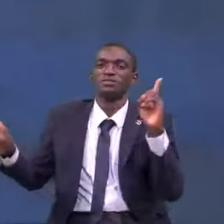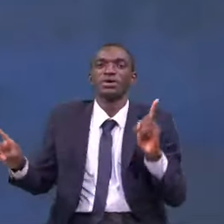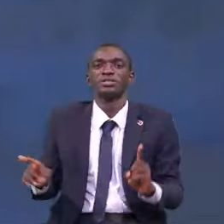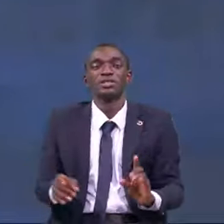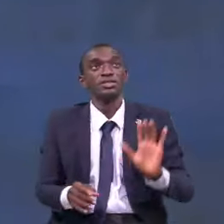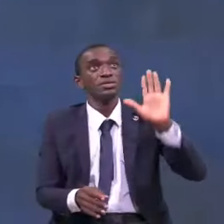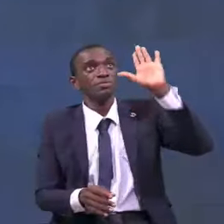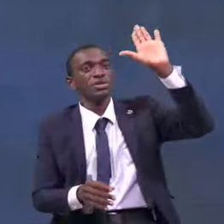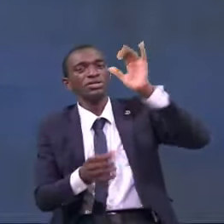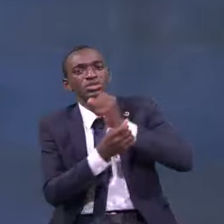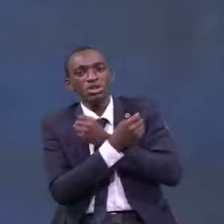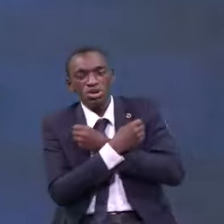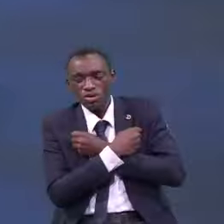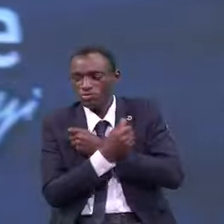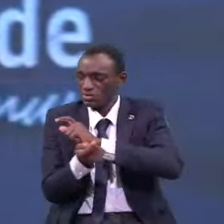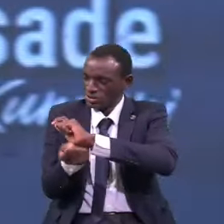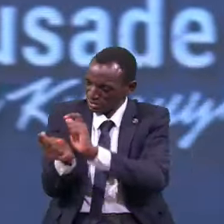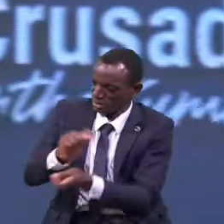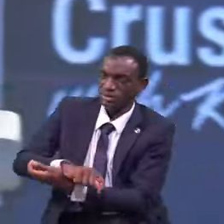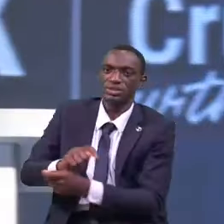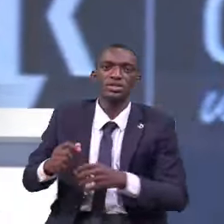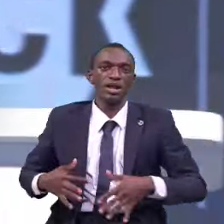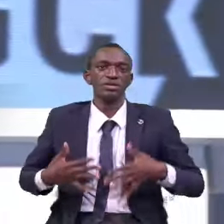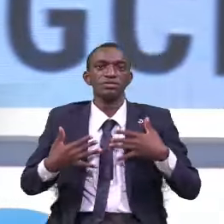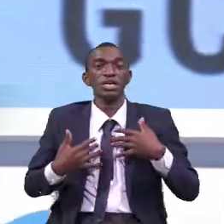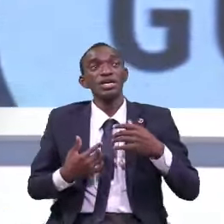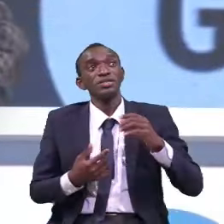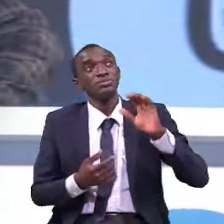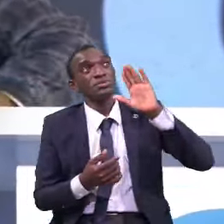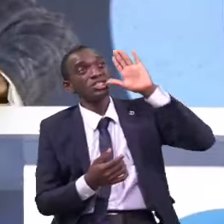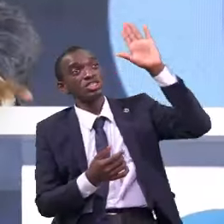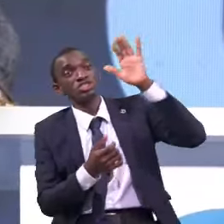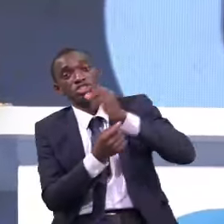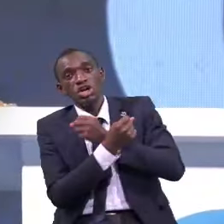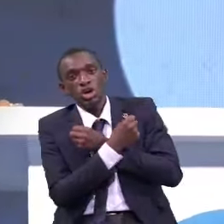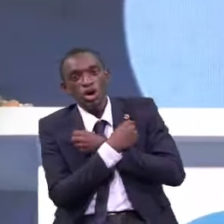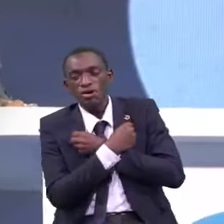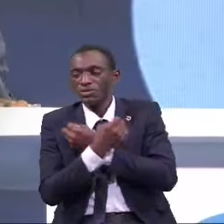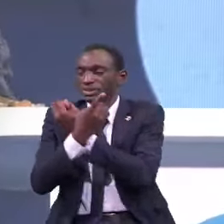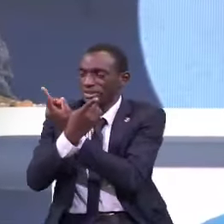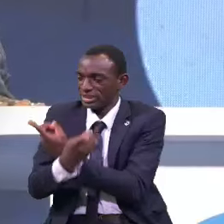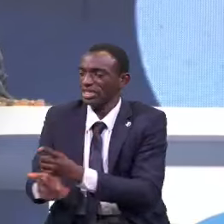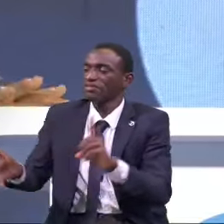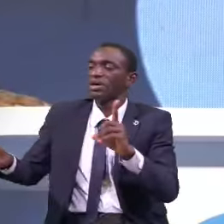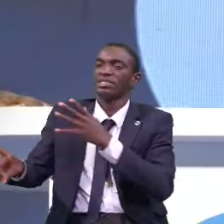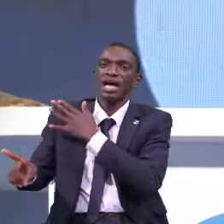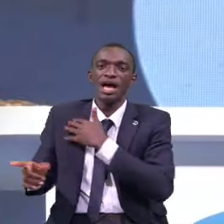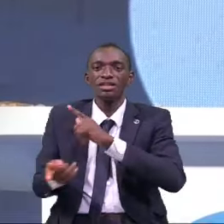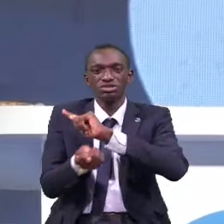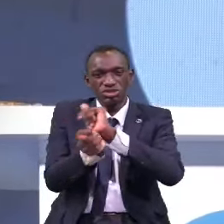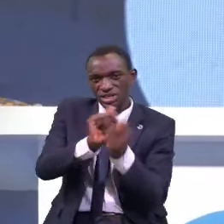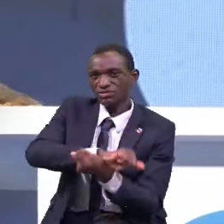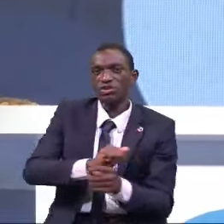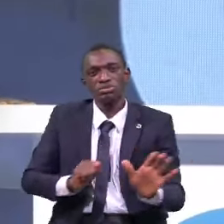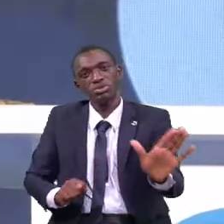compassion transforms. His compassion delivers and transforms your life.